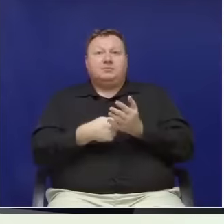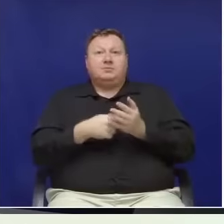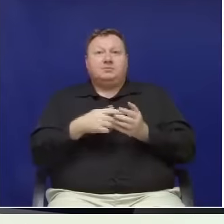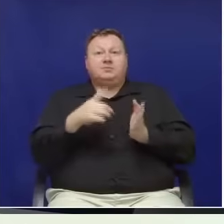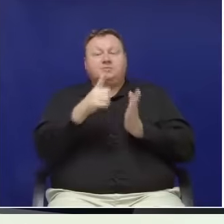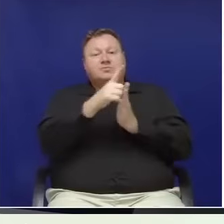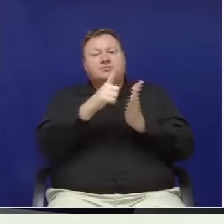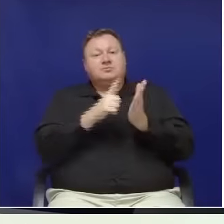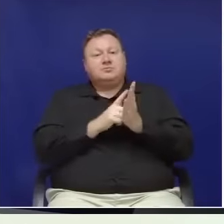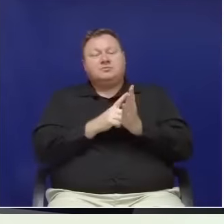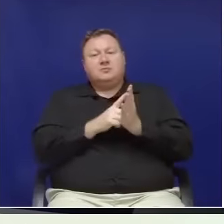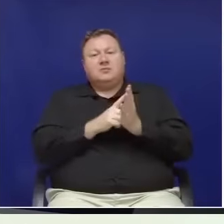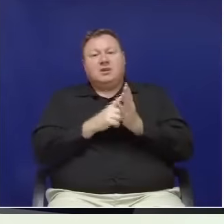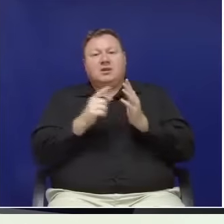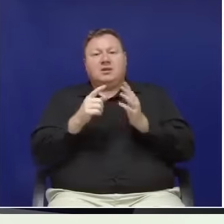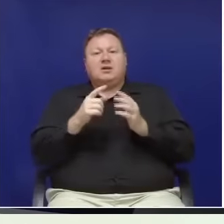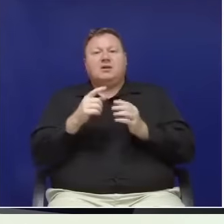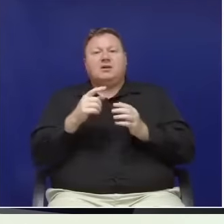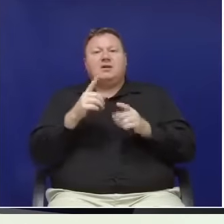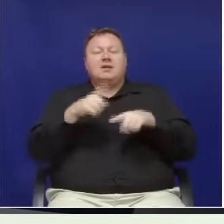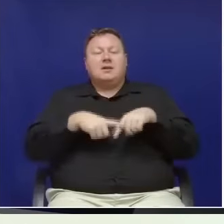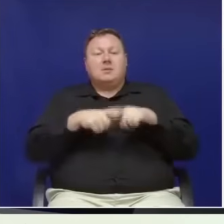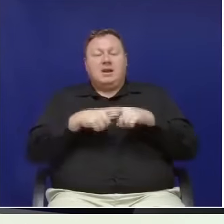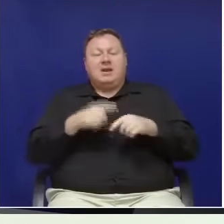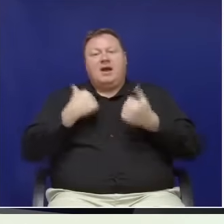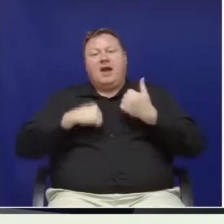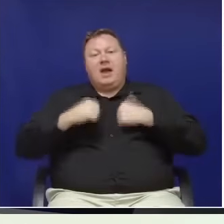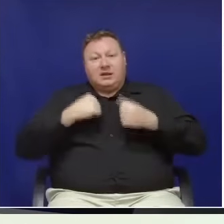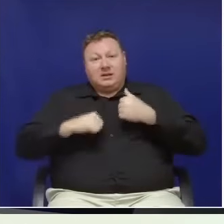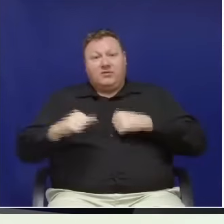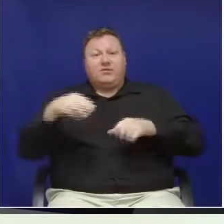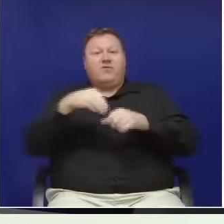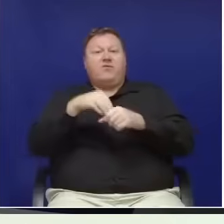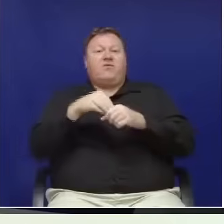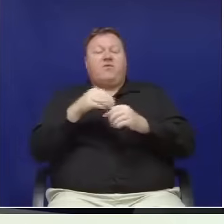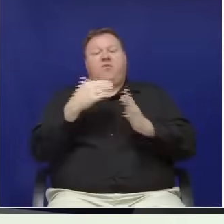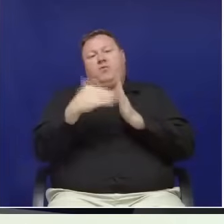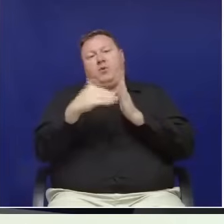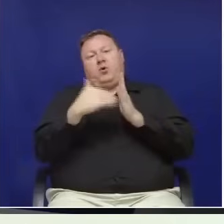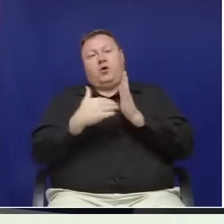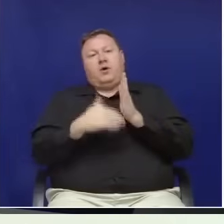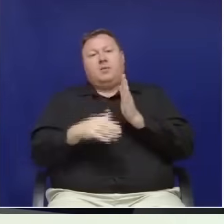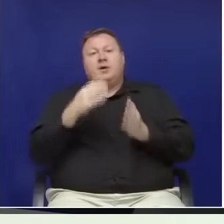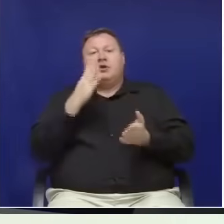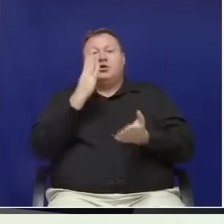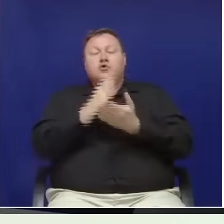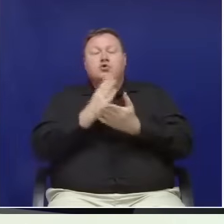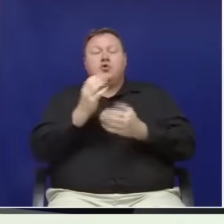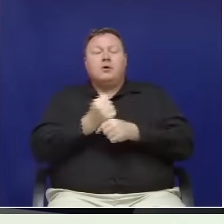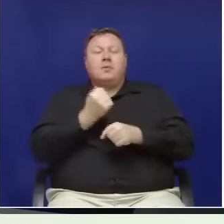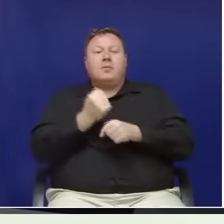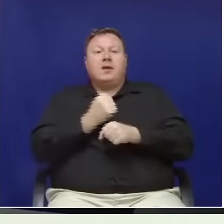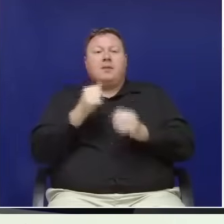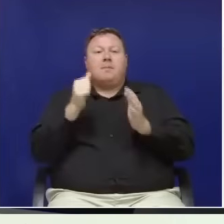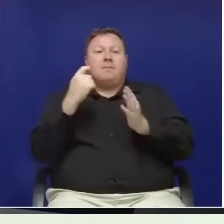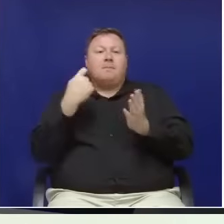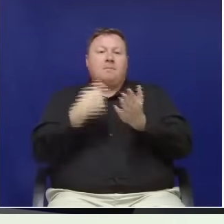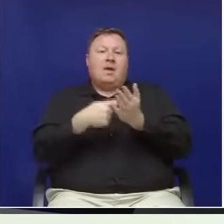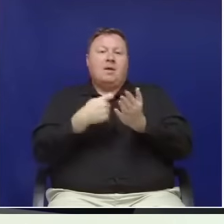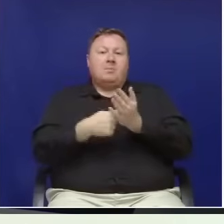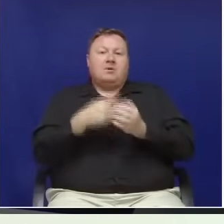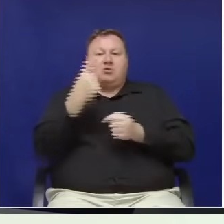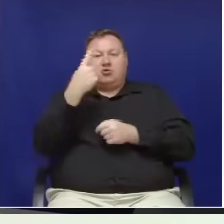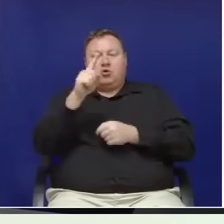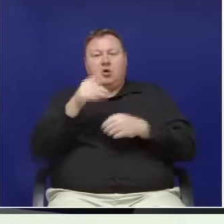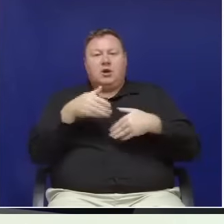contingent on active participation in the program. Furthermore, to ensure payments are executed correctly and